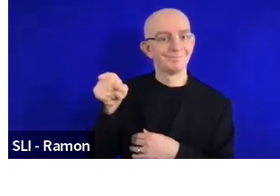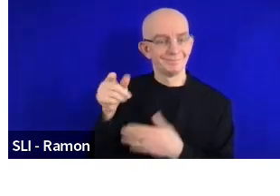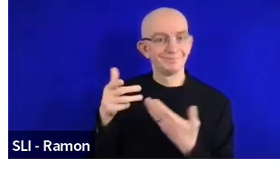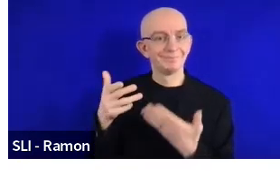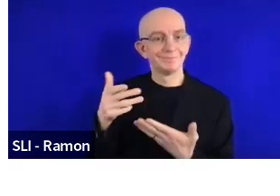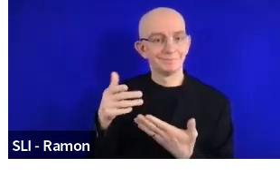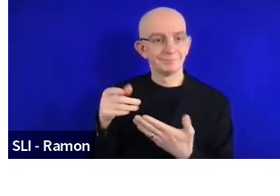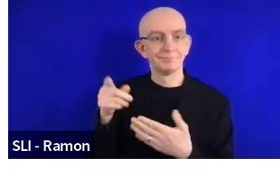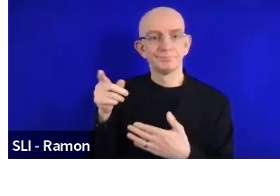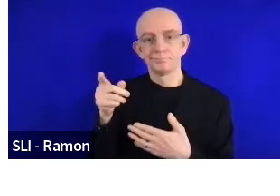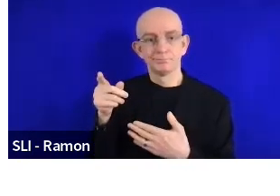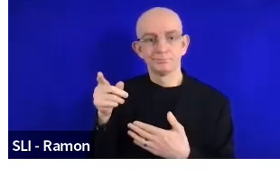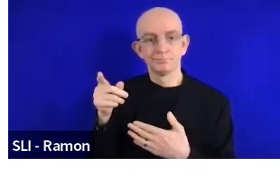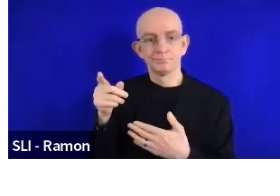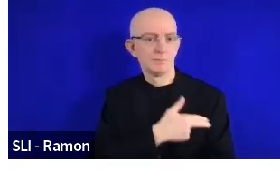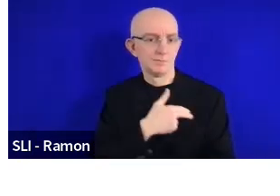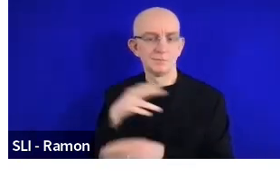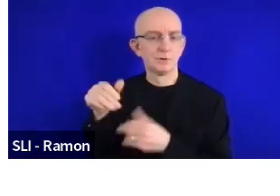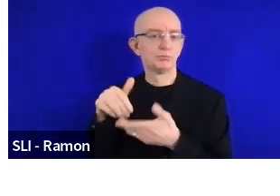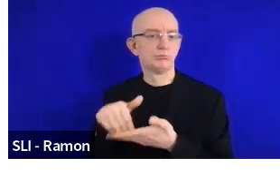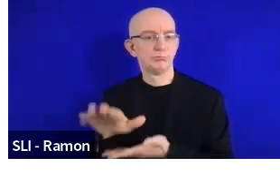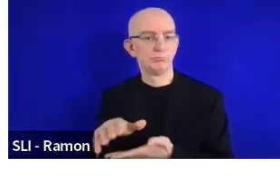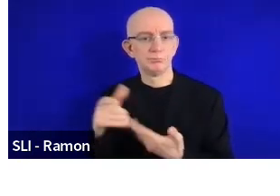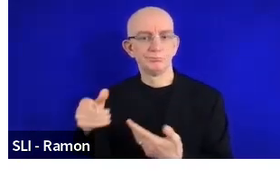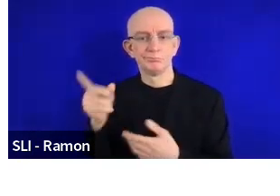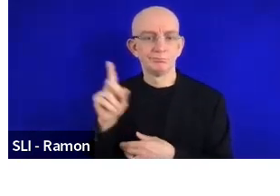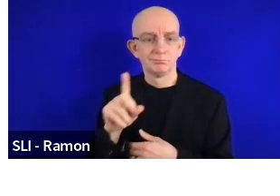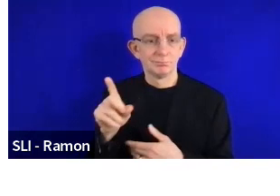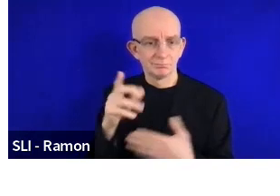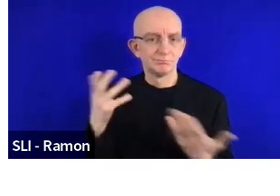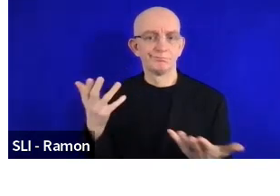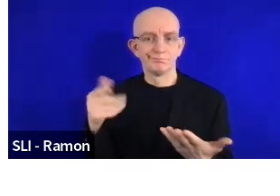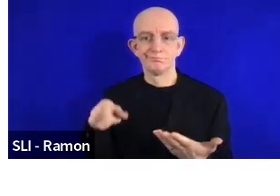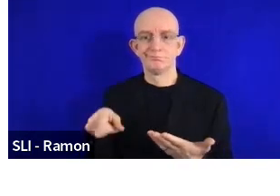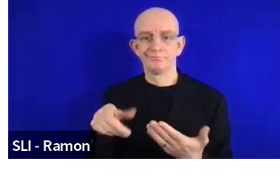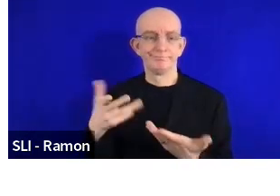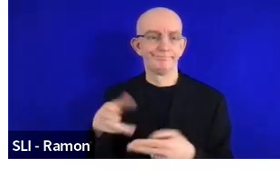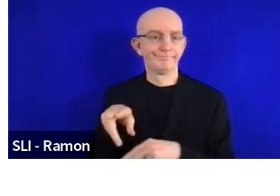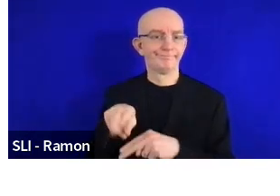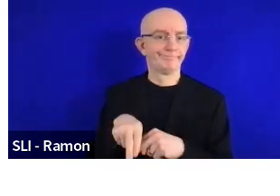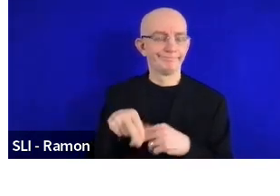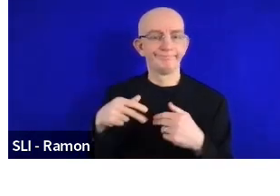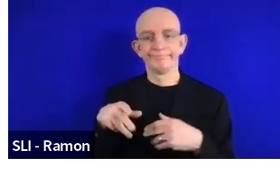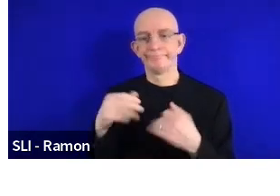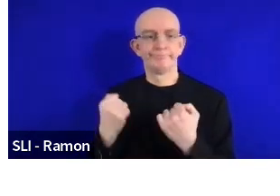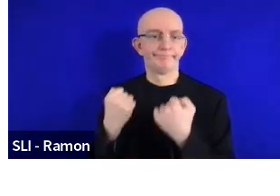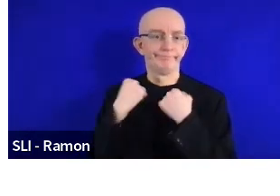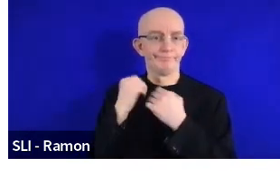of serious health problems, but gradually over time, through the support of the PMC